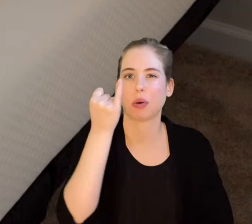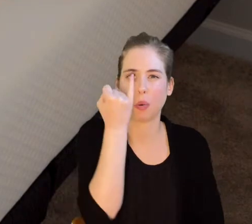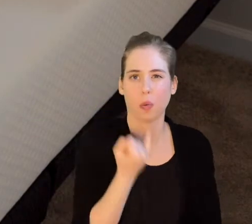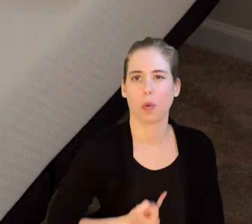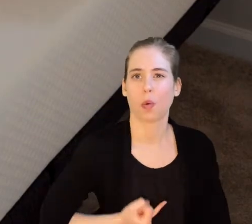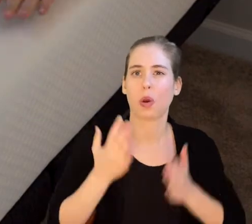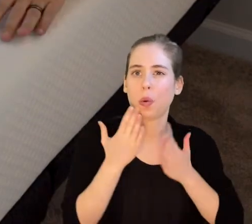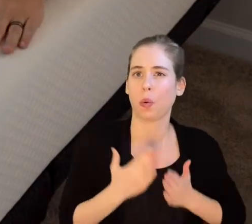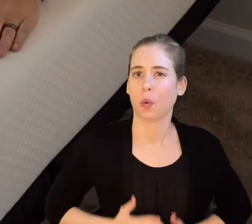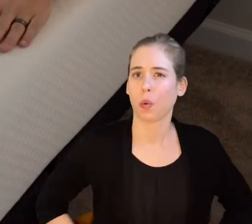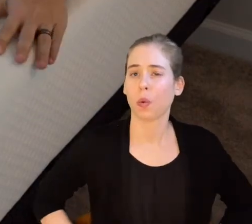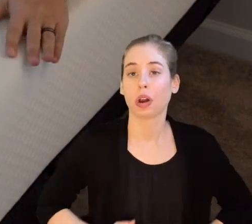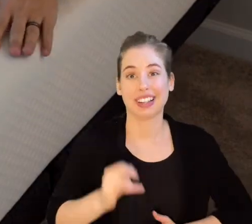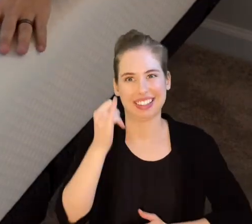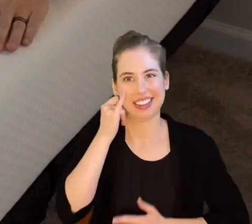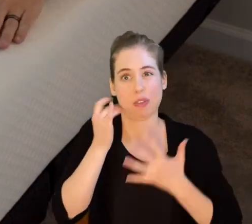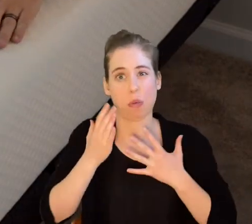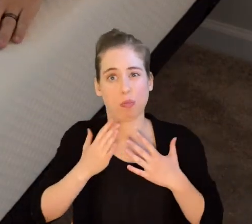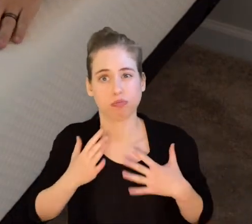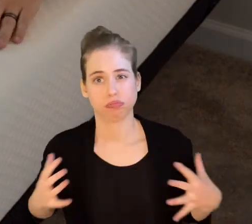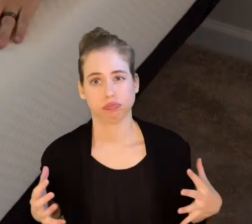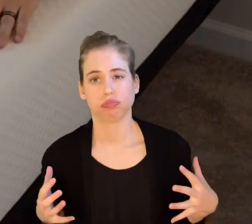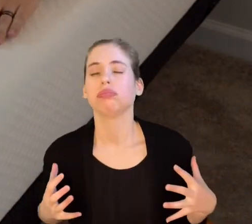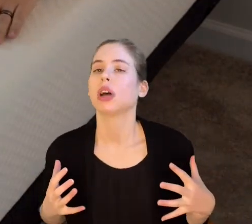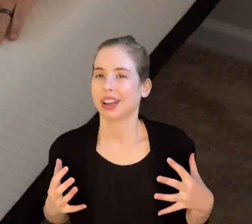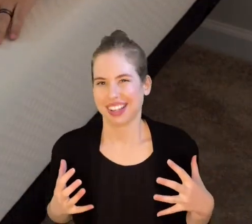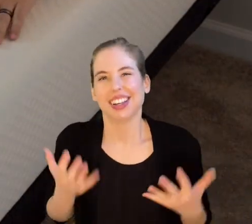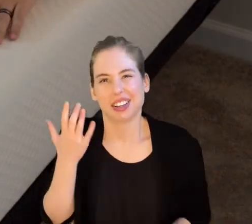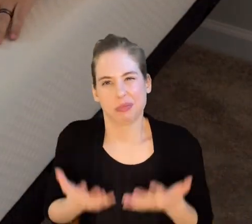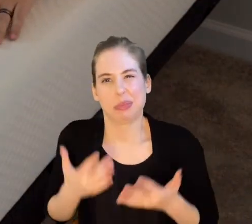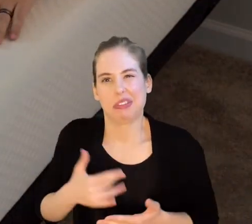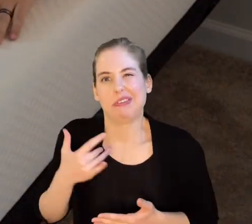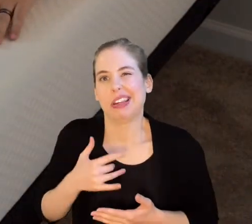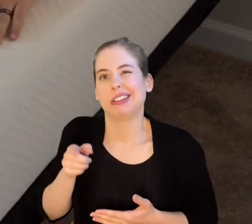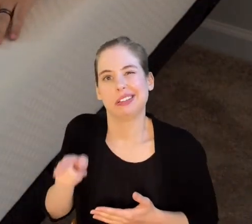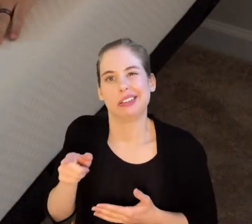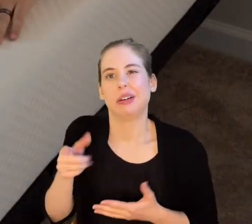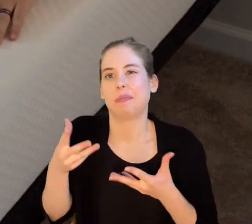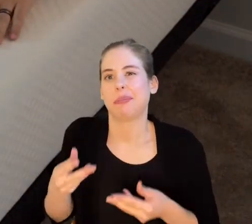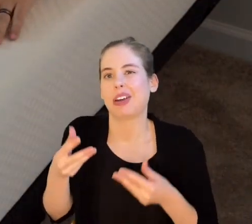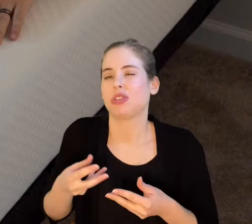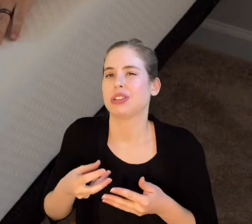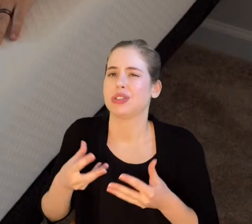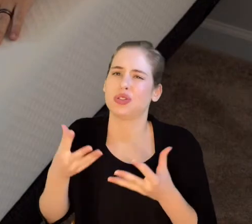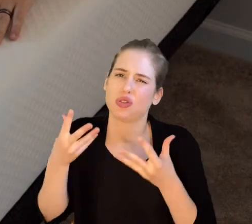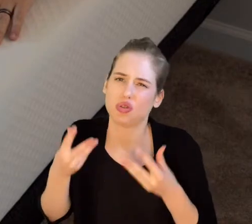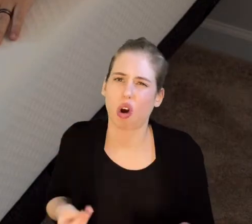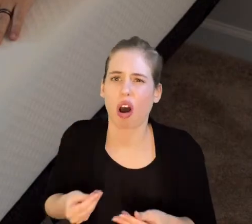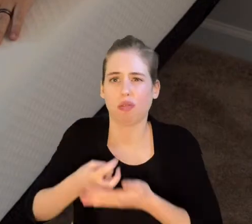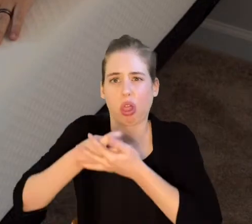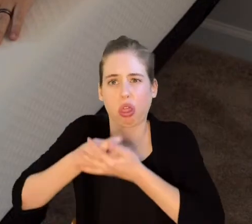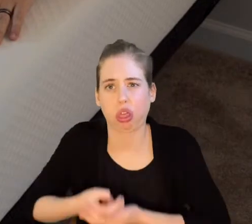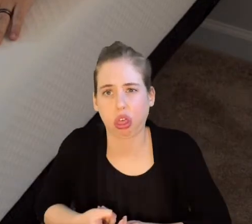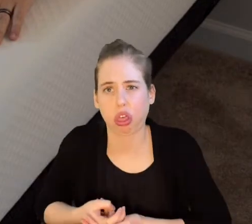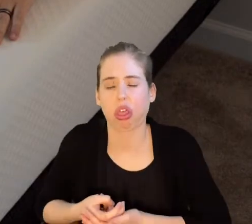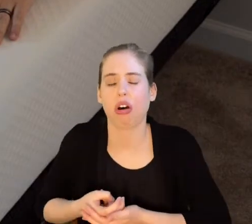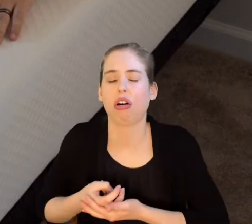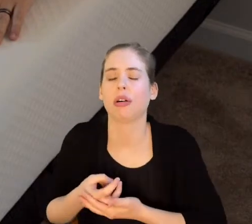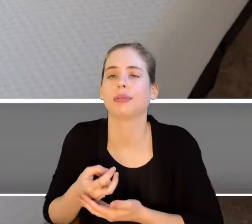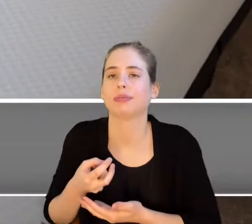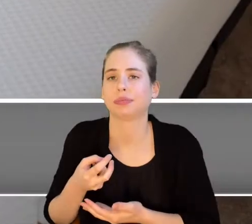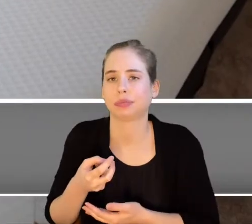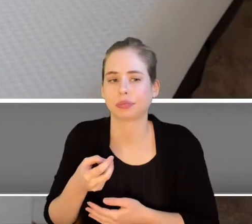may find that NOLA is a bit too soft for proper spinal alignment, allowing the hips and the midsection to sink below the head and